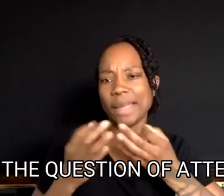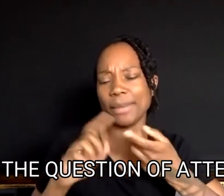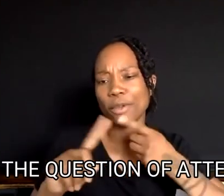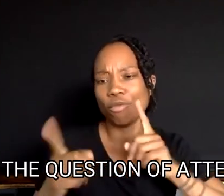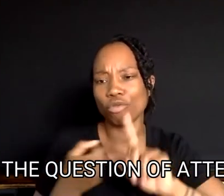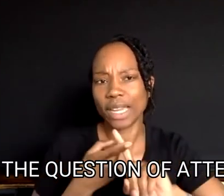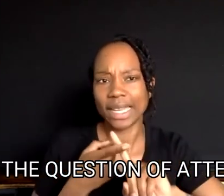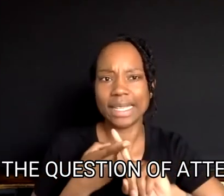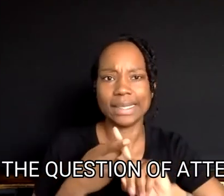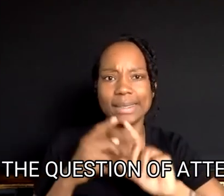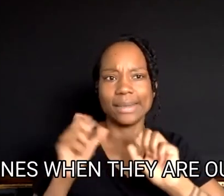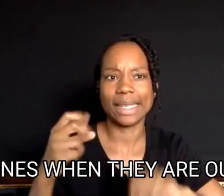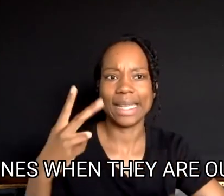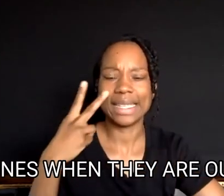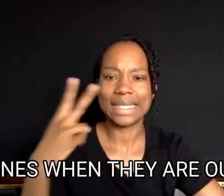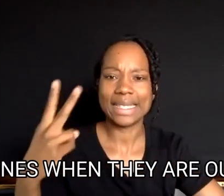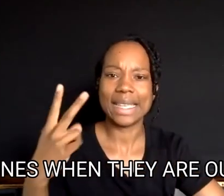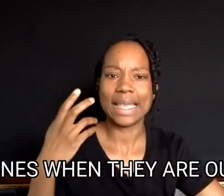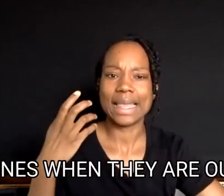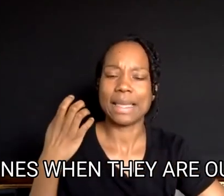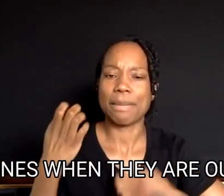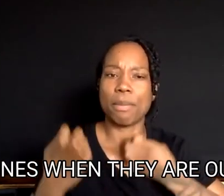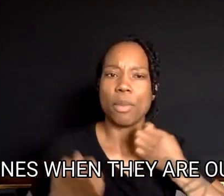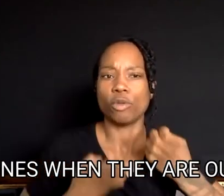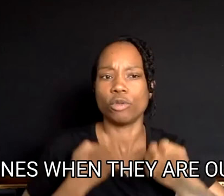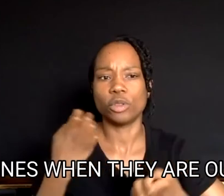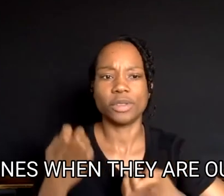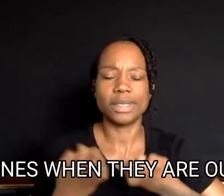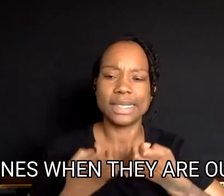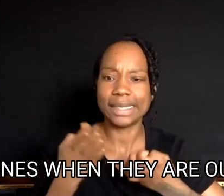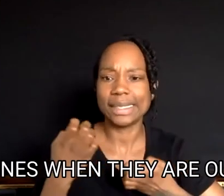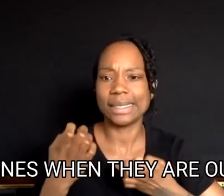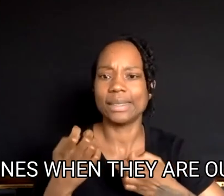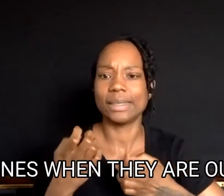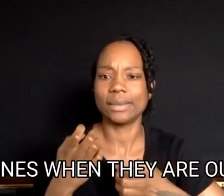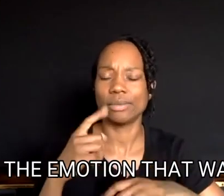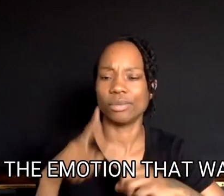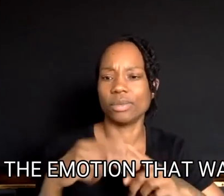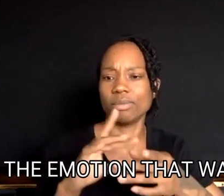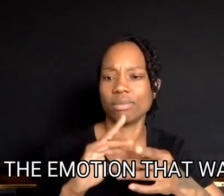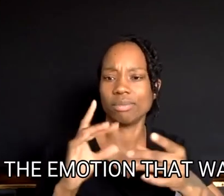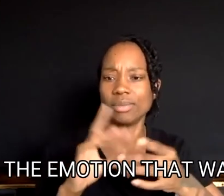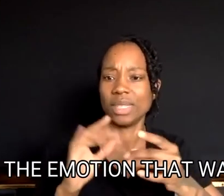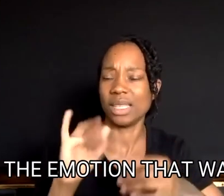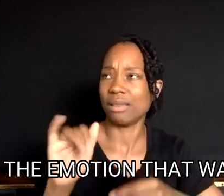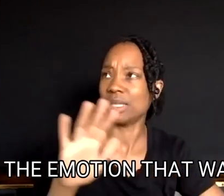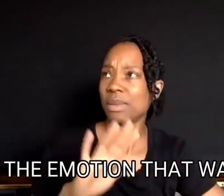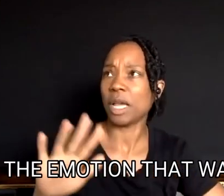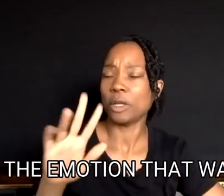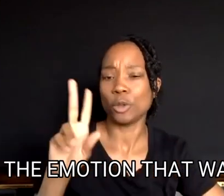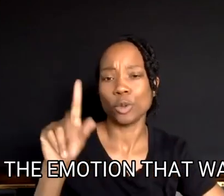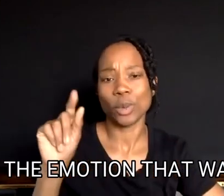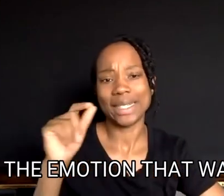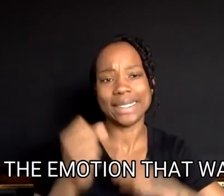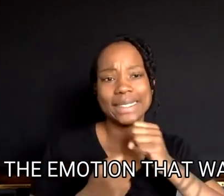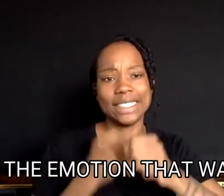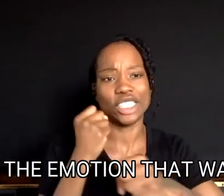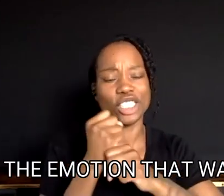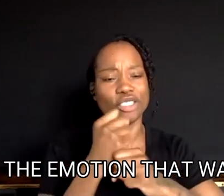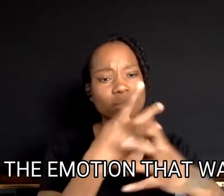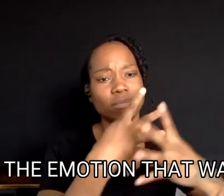you could see the emotion. That was Augie Torres, who did about 2 decades in prison in Illinois, but he wasn't